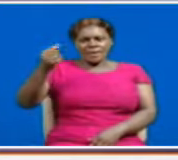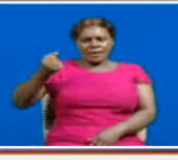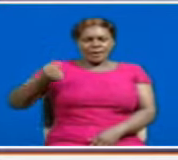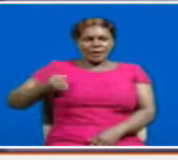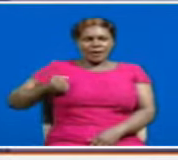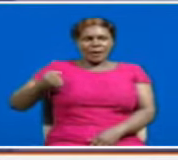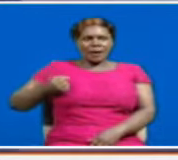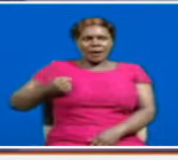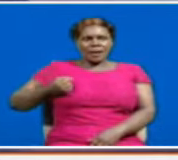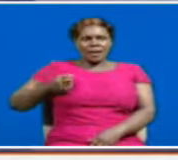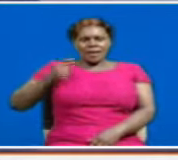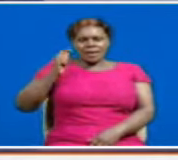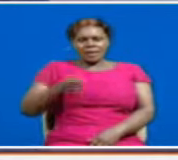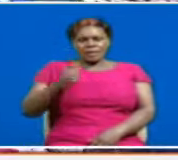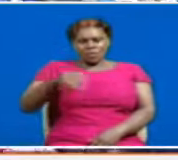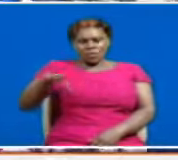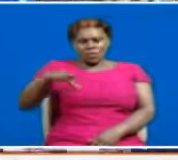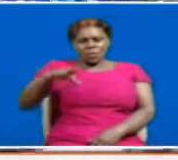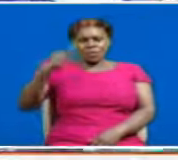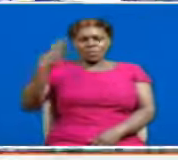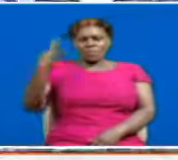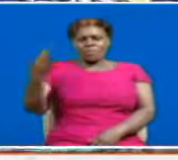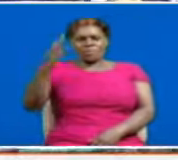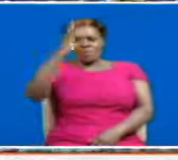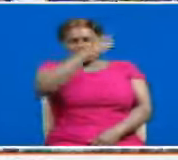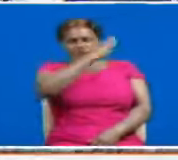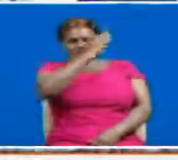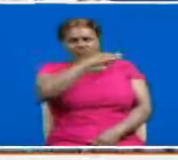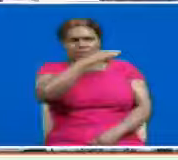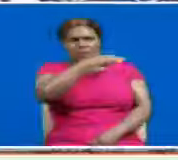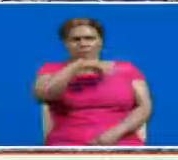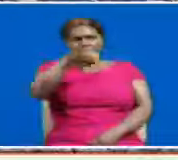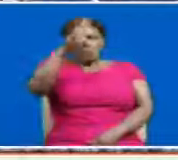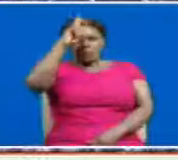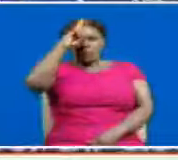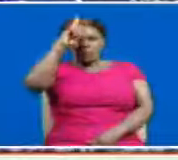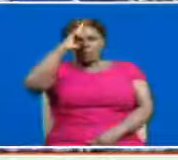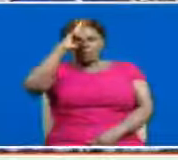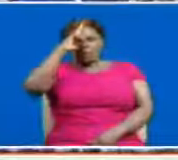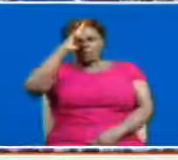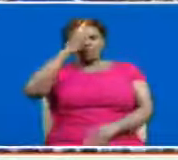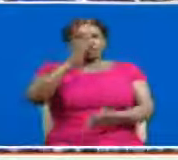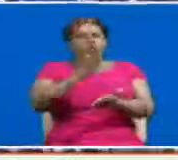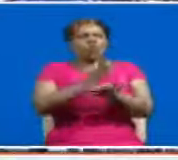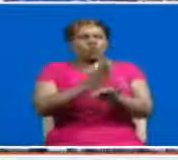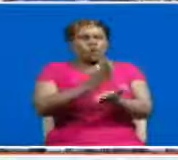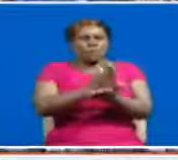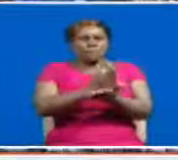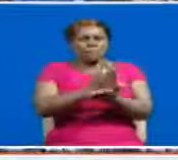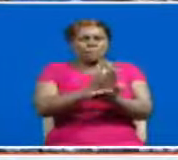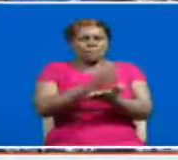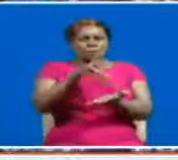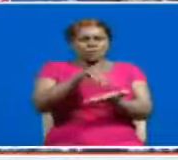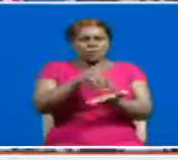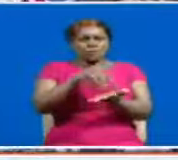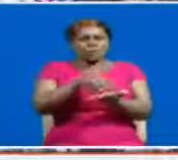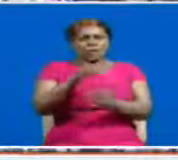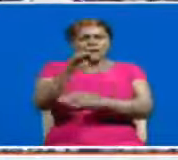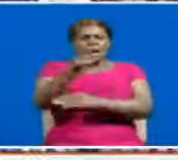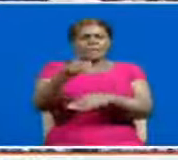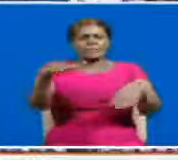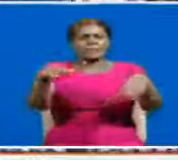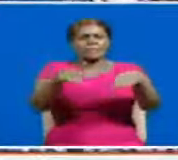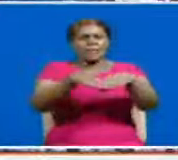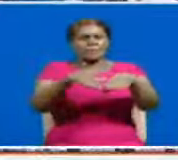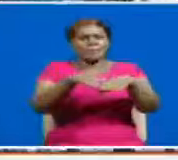the apartment to Gikomba area at around 3 p.m. Central Police OCPD has confirmed the incident and has asked